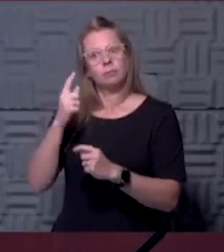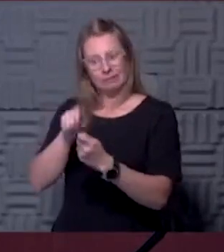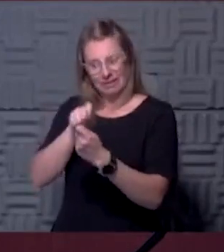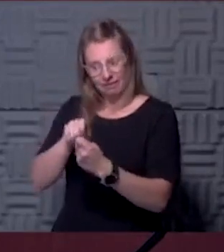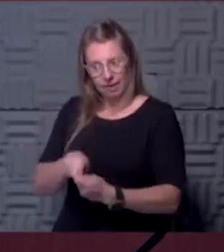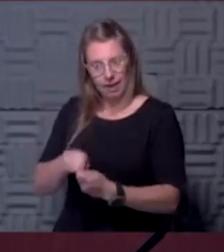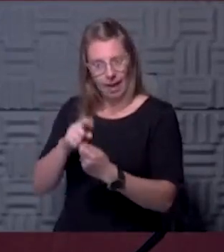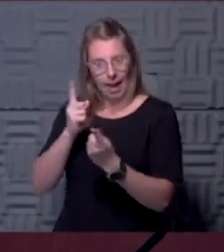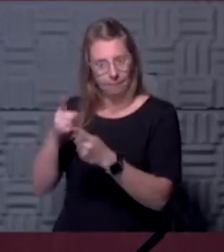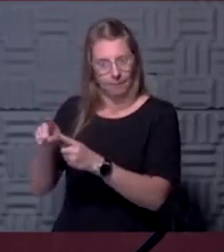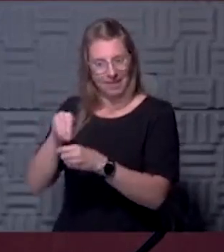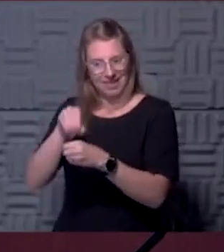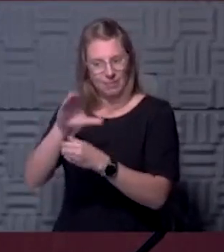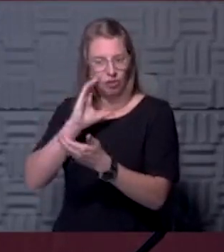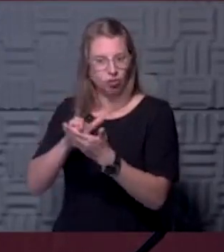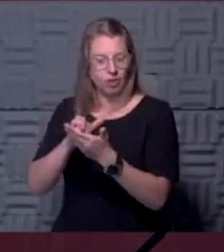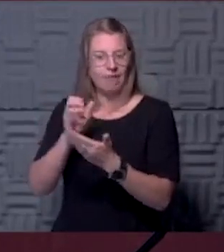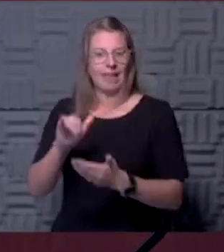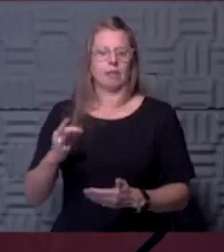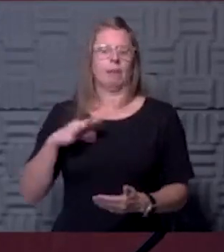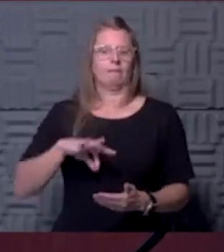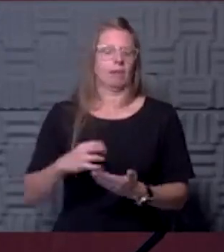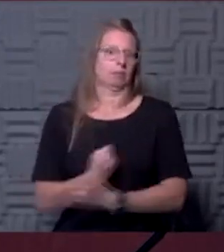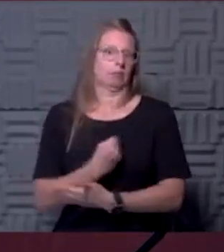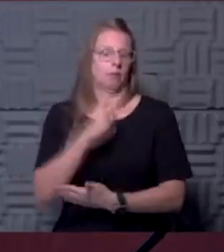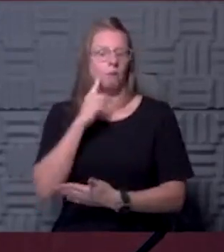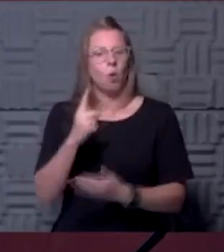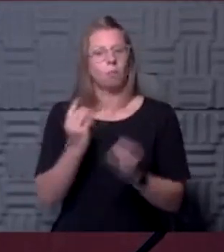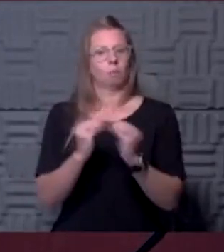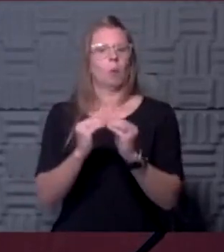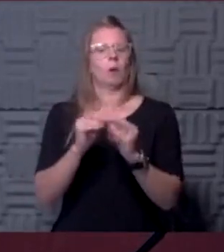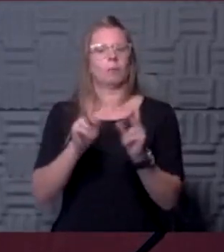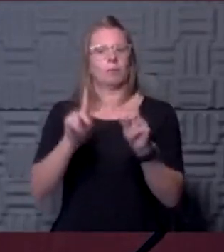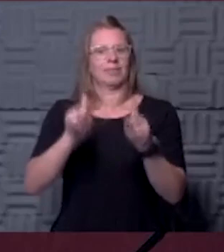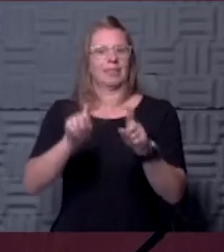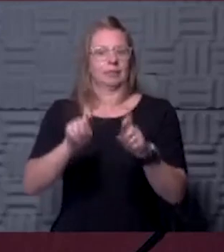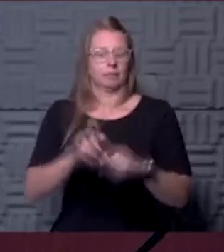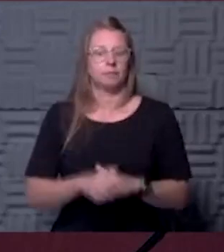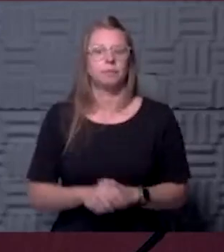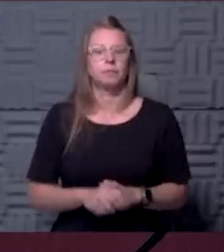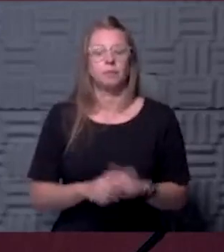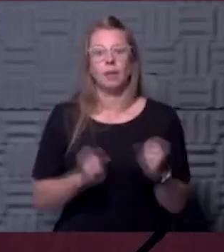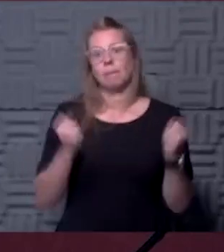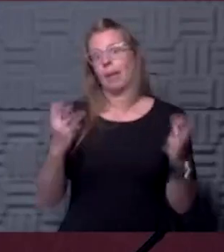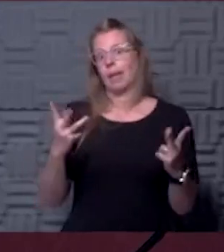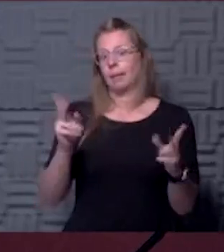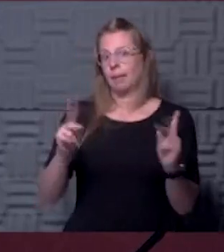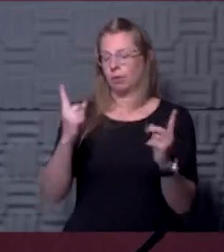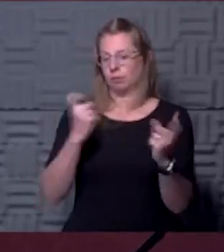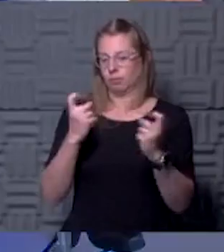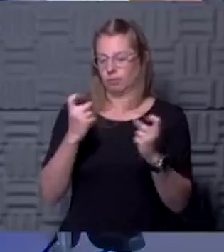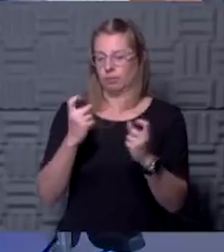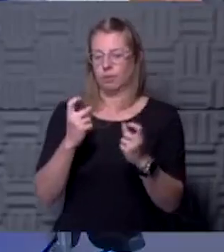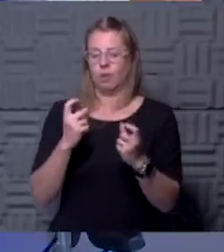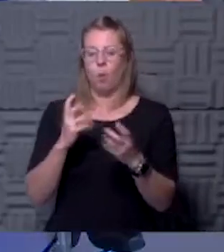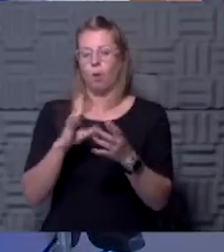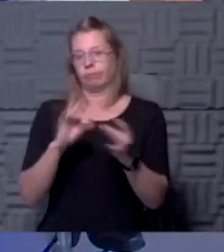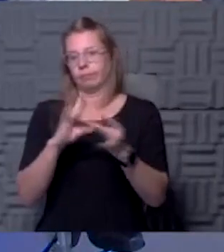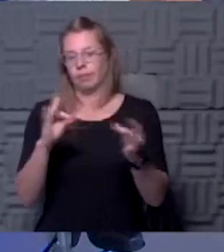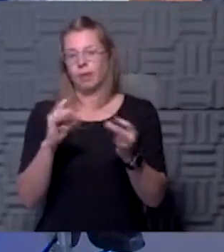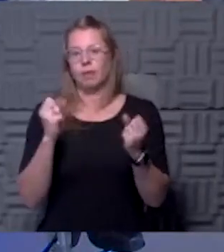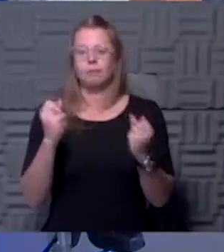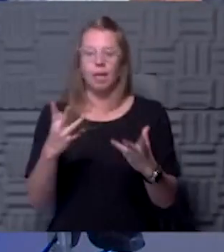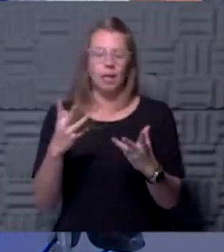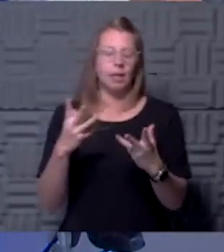happening in that picture. And that's the benefit of a higher testing target. I have a lot of people that are saying it's taking so long to get the